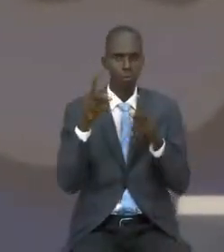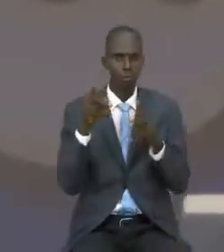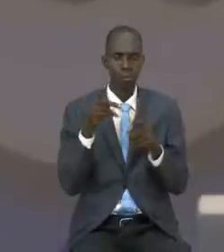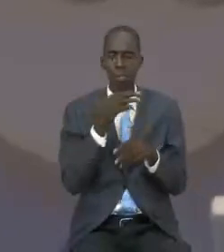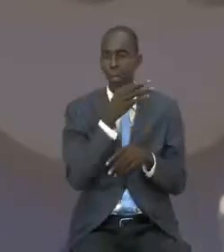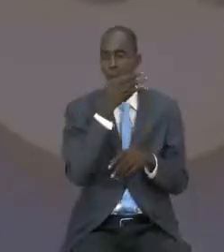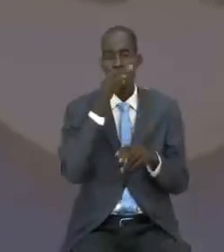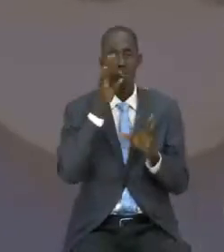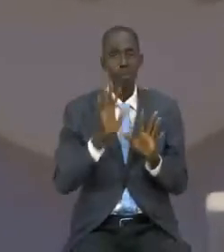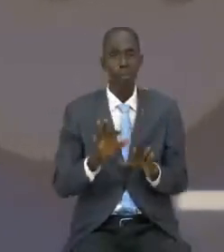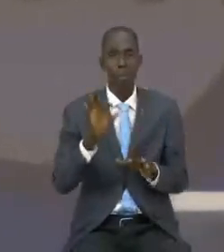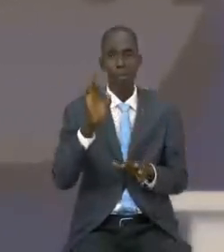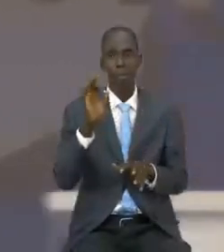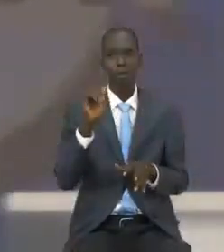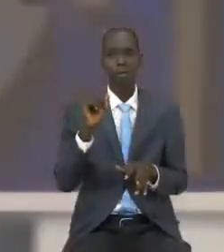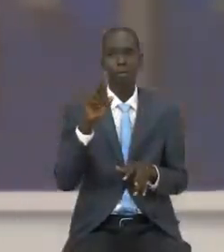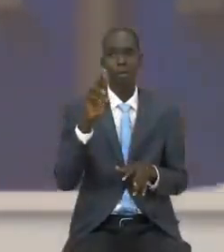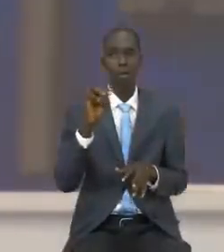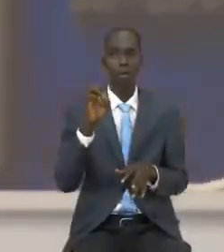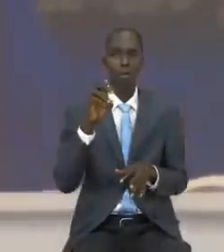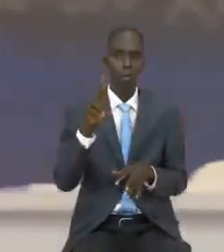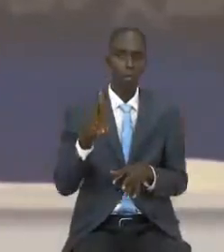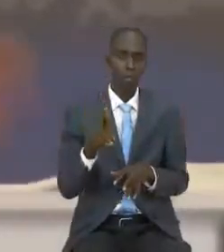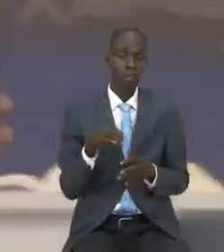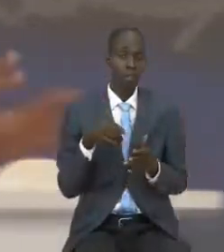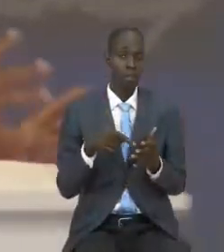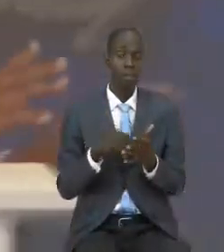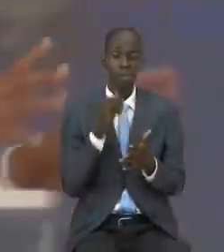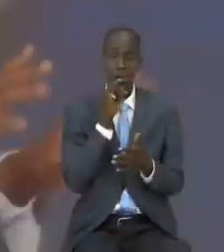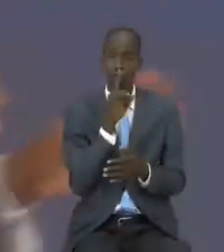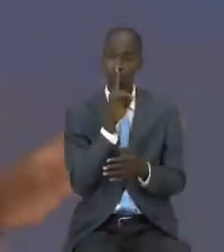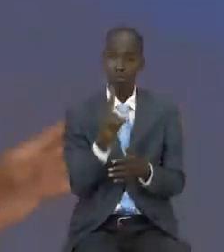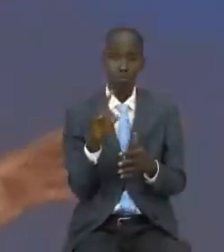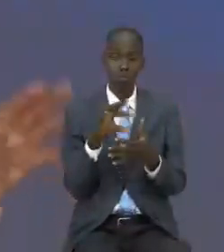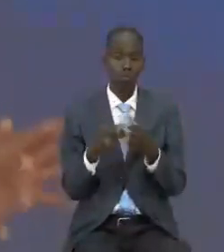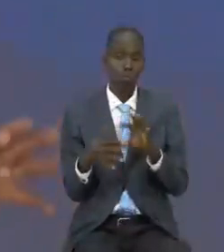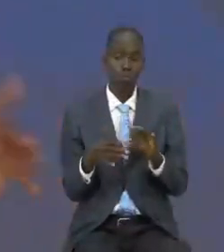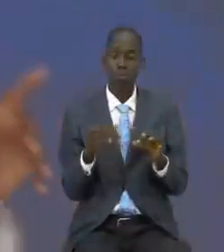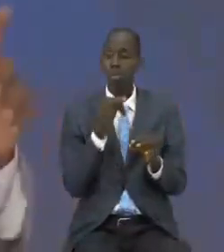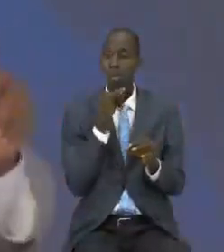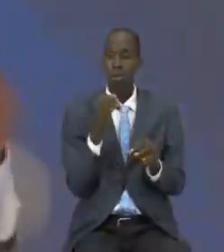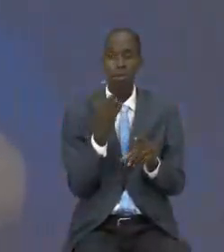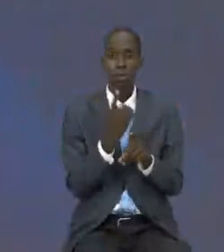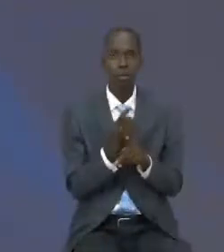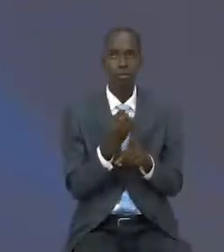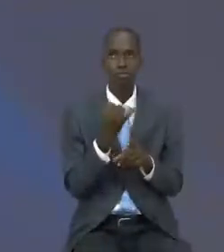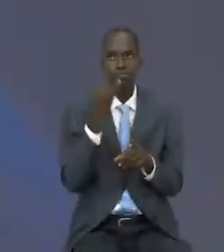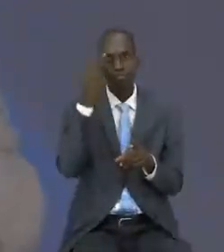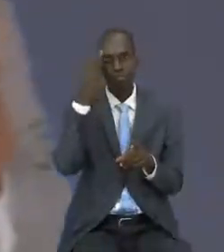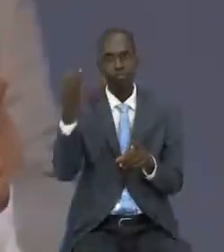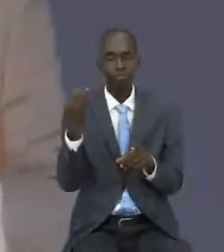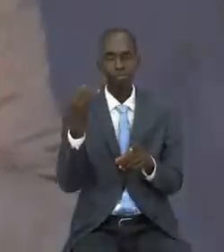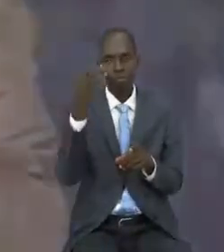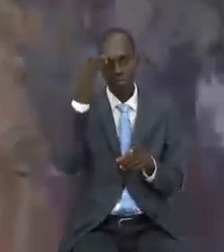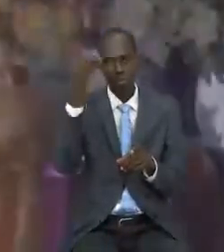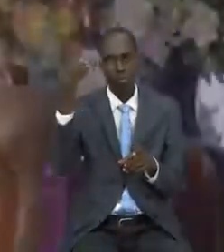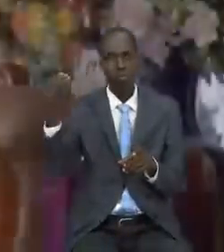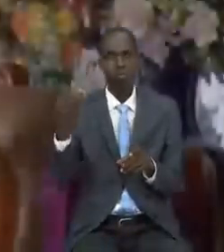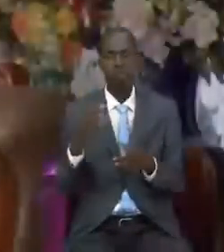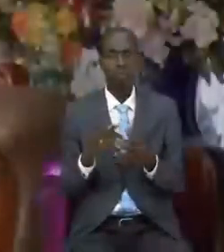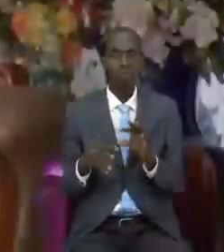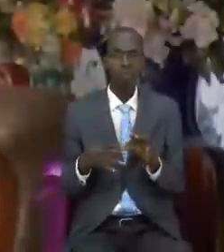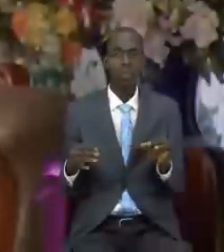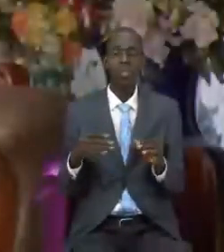farmer. This is a true story. This is not just a made up story. This farmer